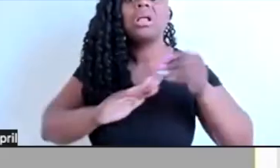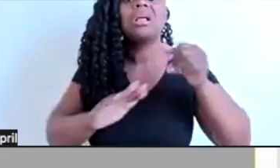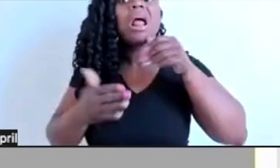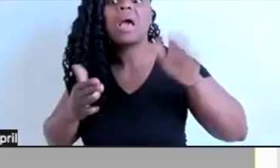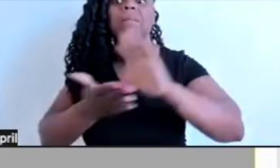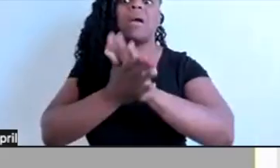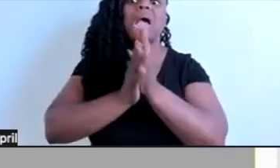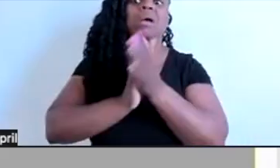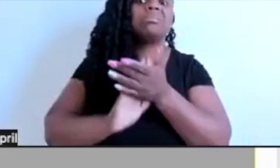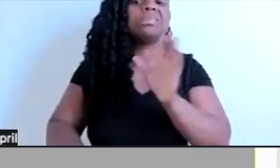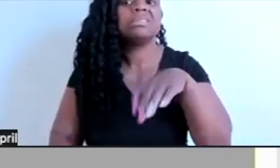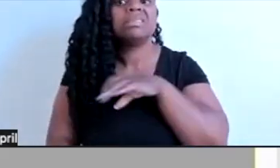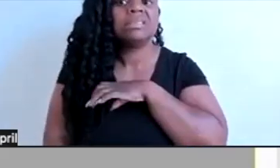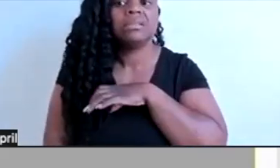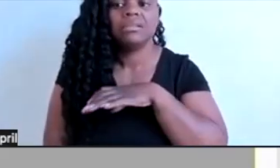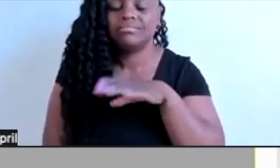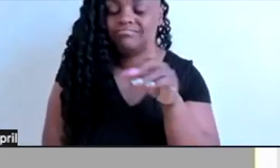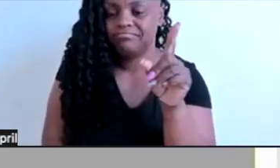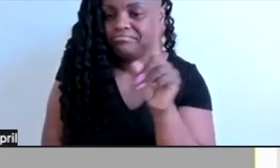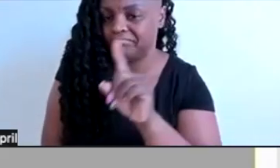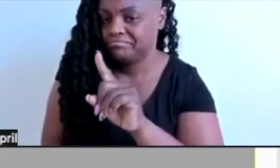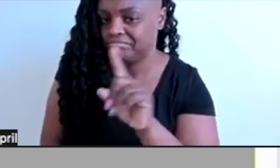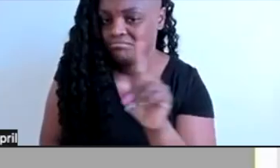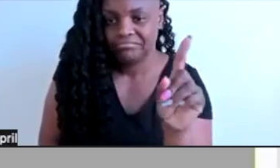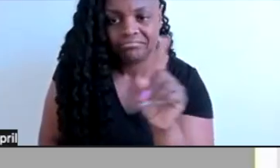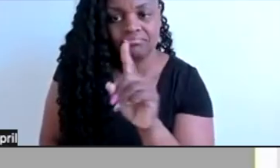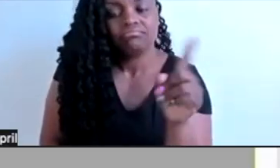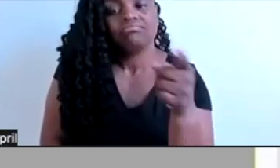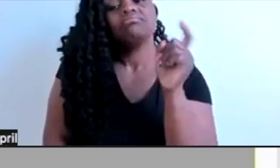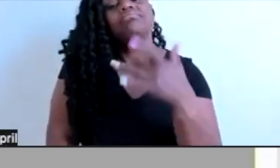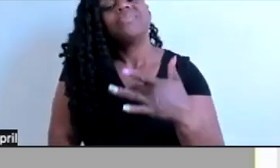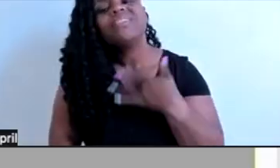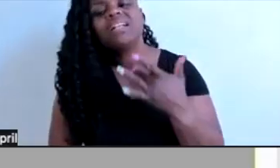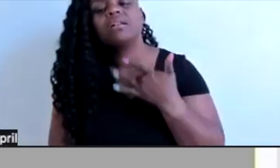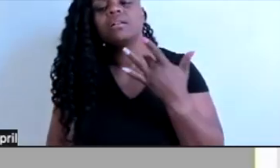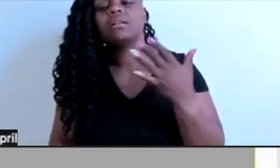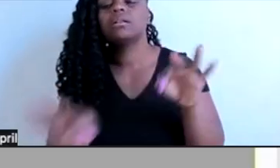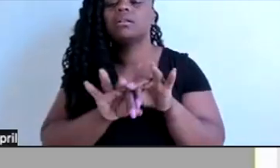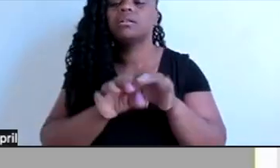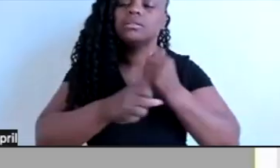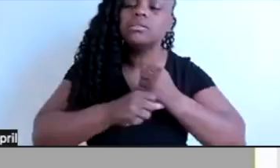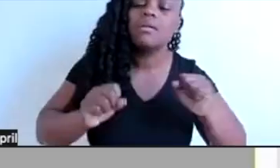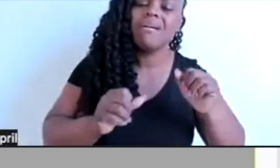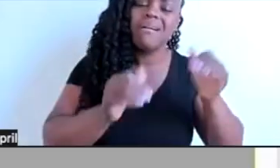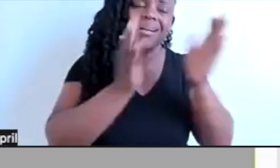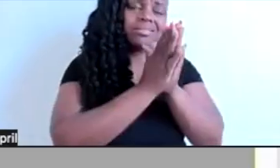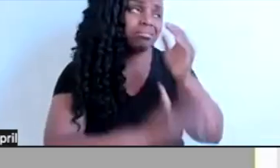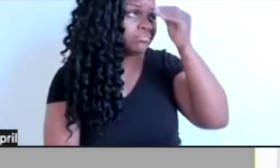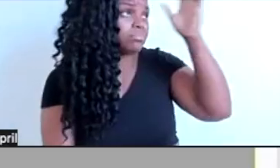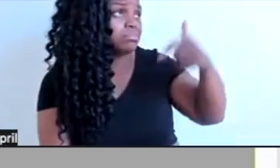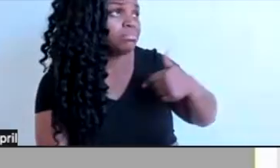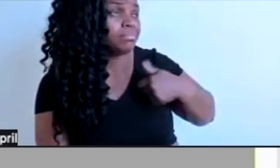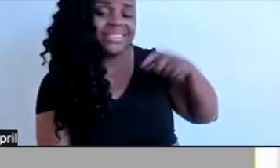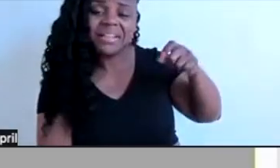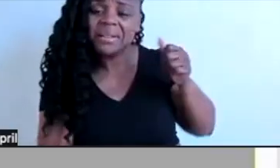All immigrants should feel safe to ask for the help they need from the Red Cross or other responding nonprofit and